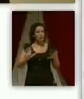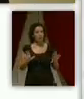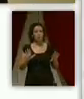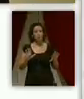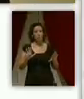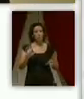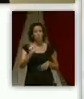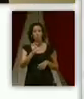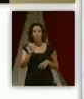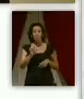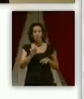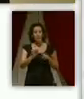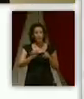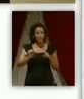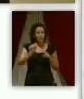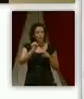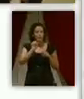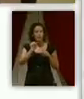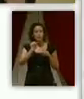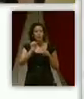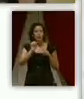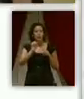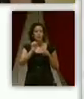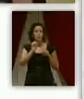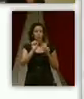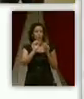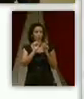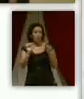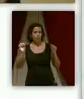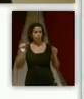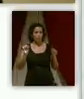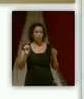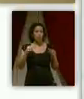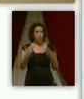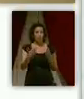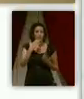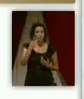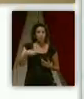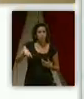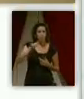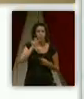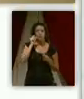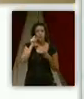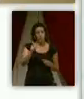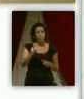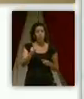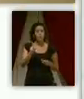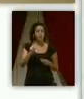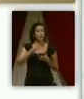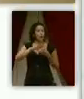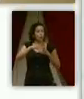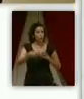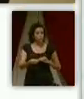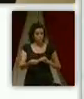QWERTY keyboard. The font is too thin. So if you click